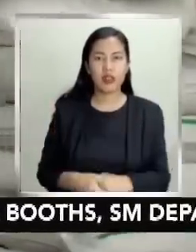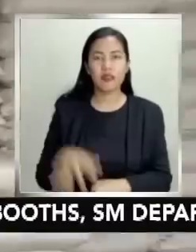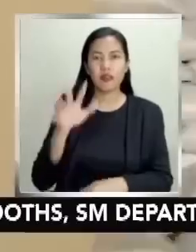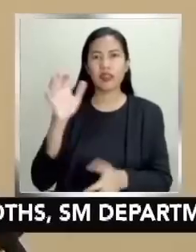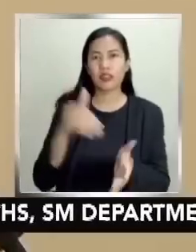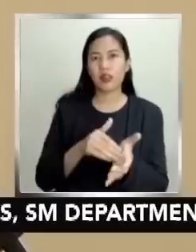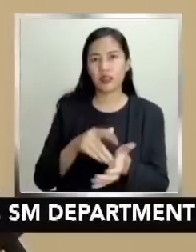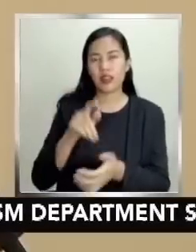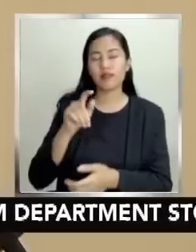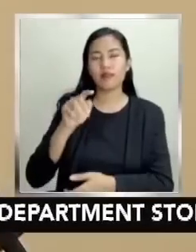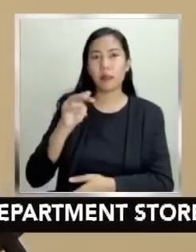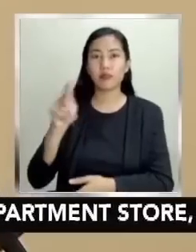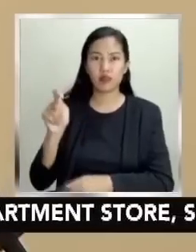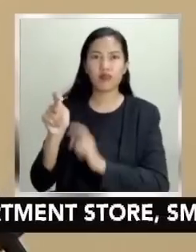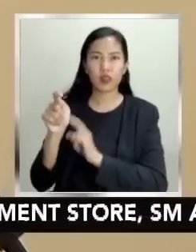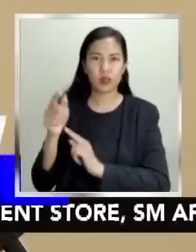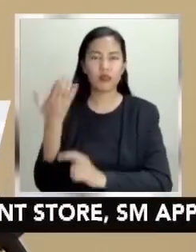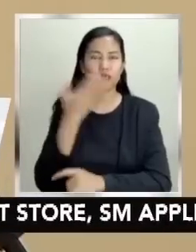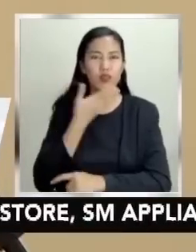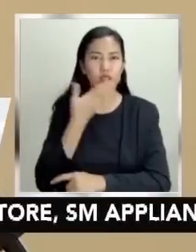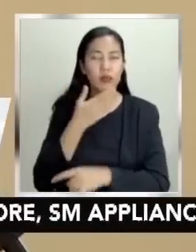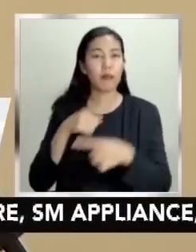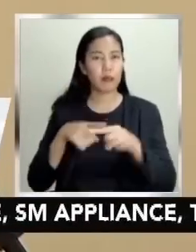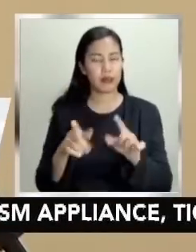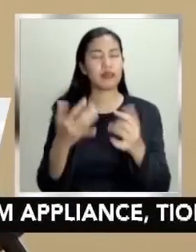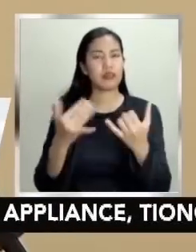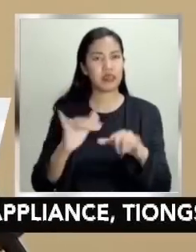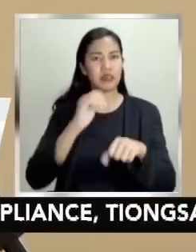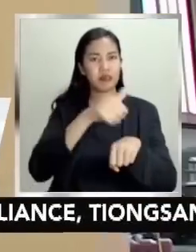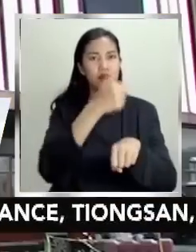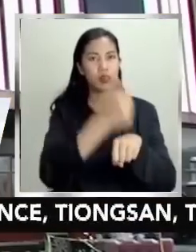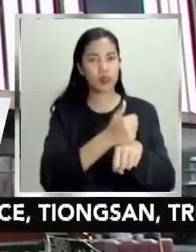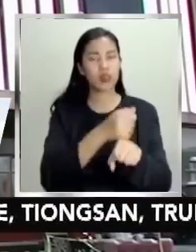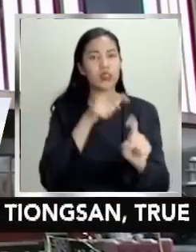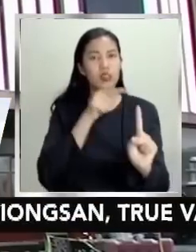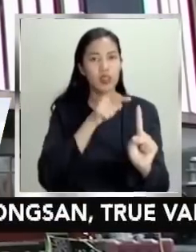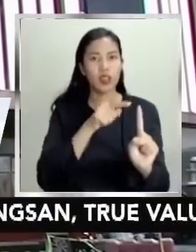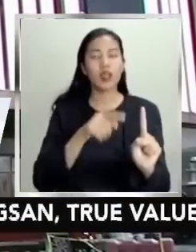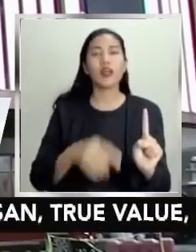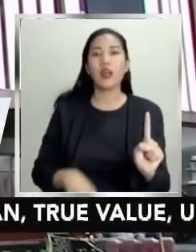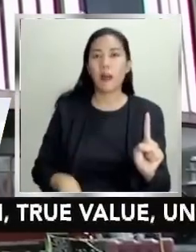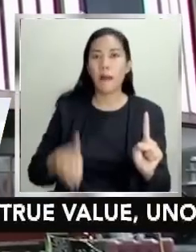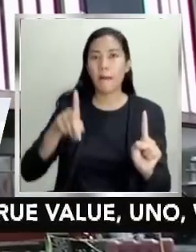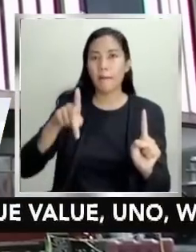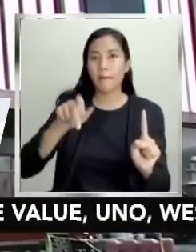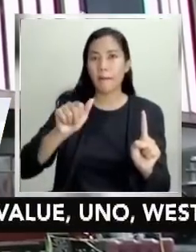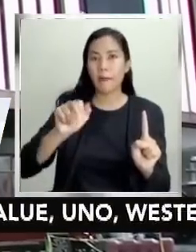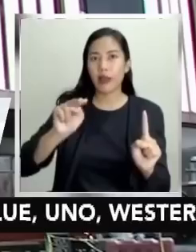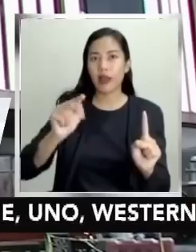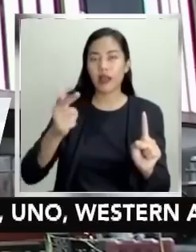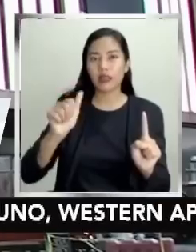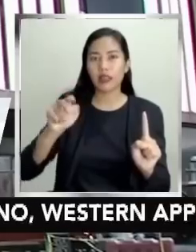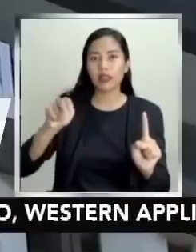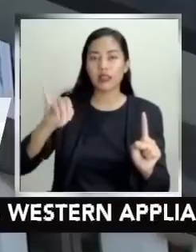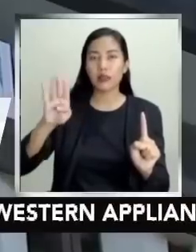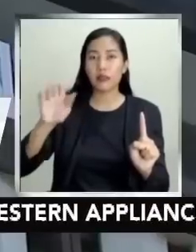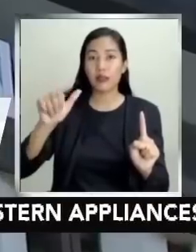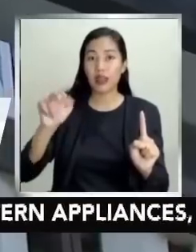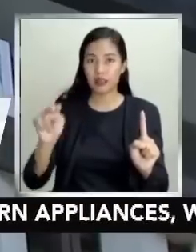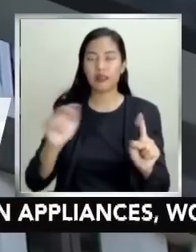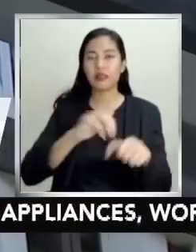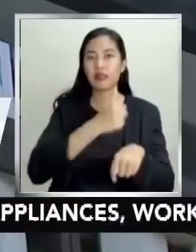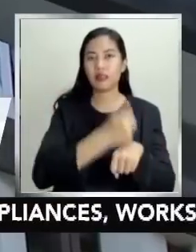niyan, itinalaga na si Agriculture Senior Undersecretary Domingo Panganiban bilang Officer in Charge OIC ng Sugar